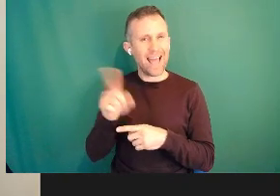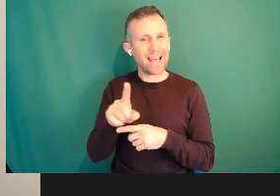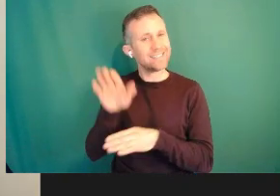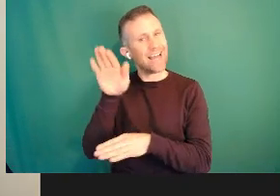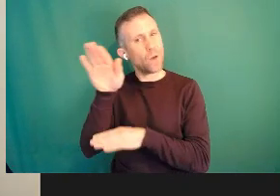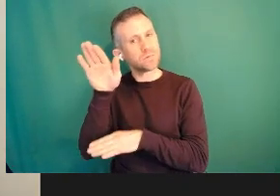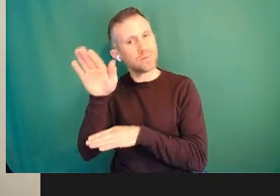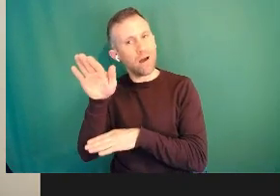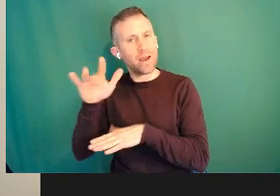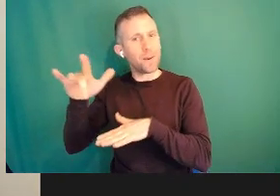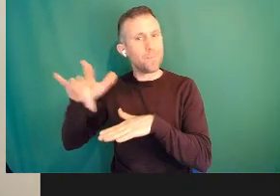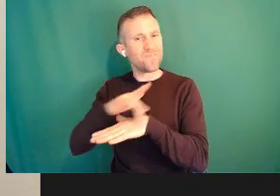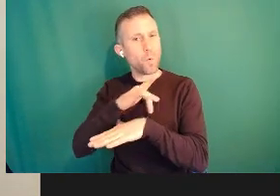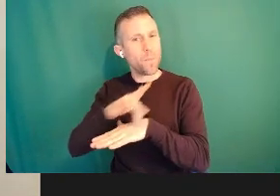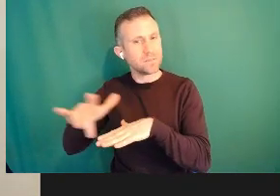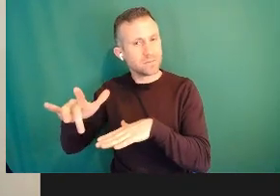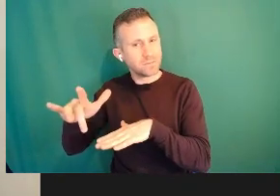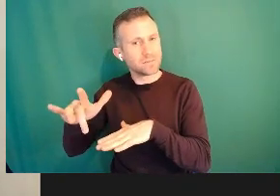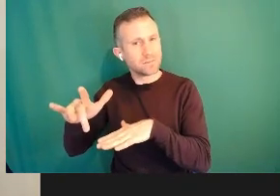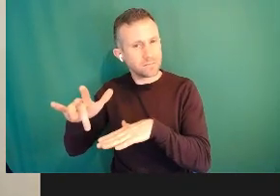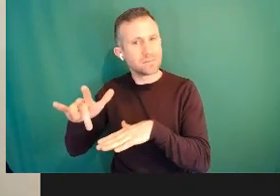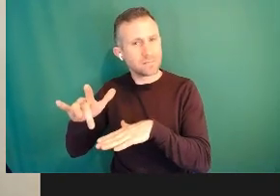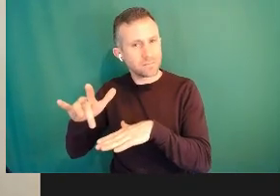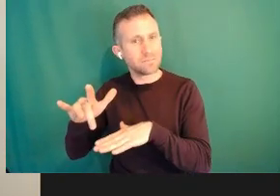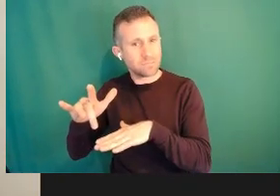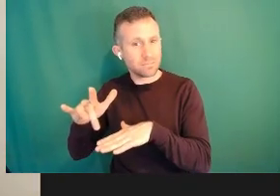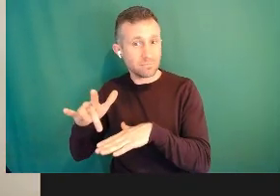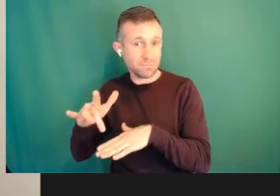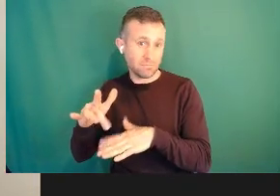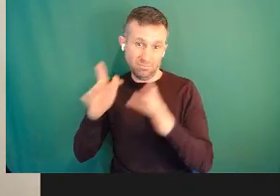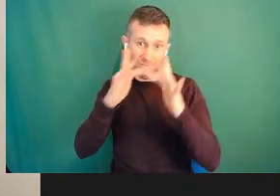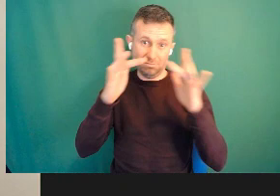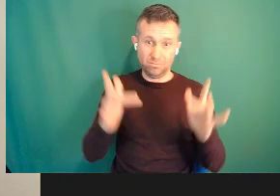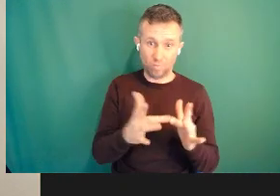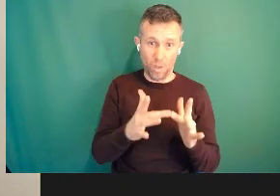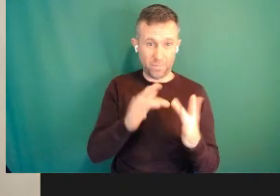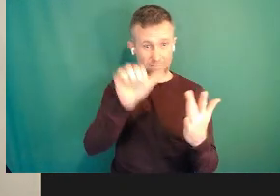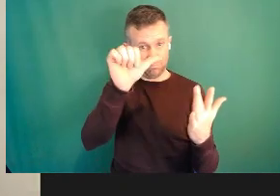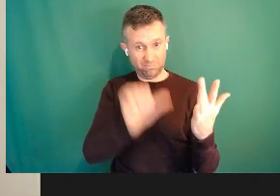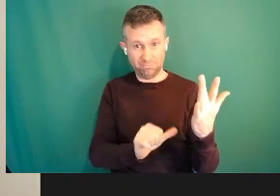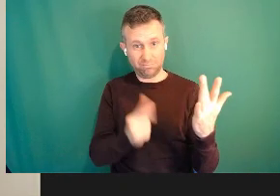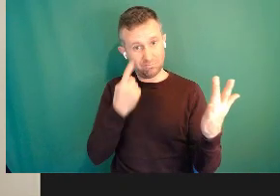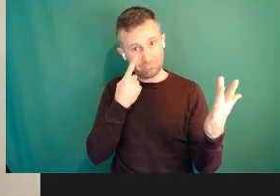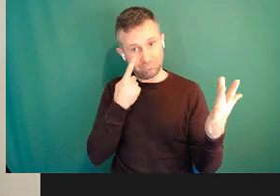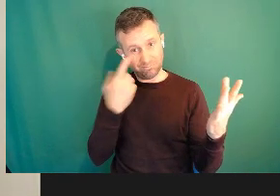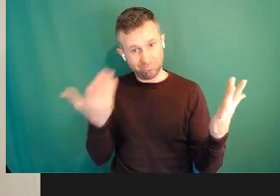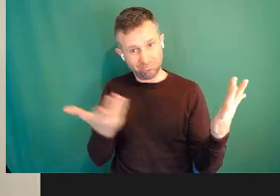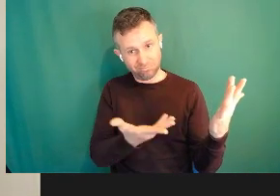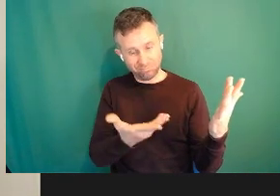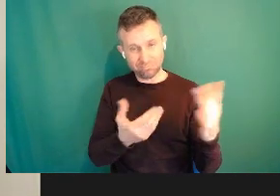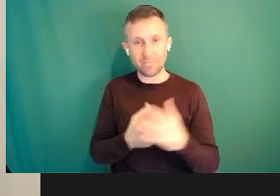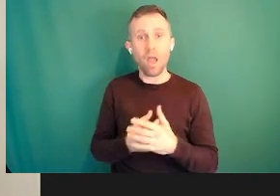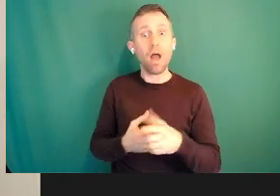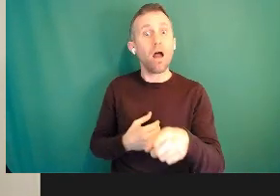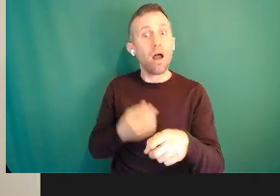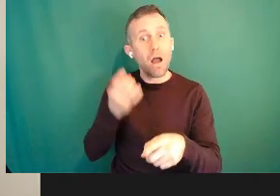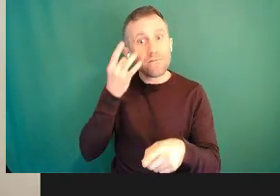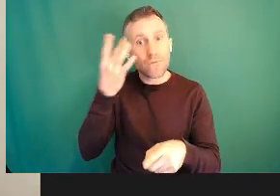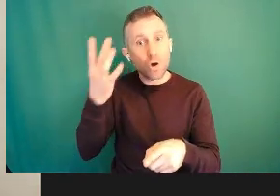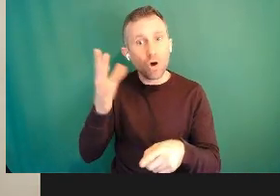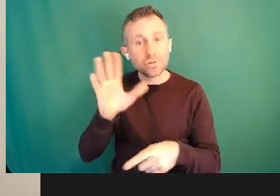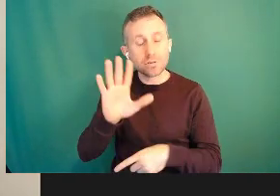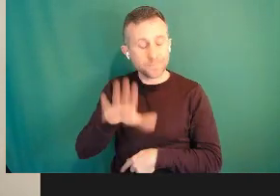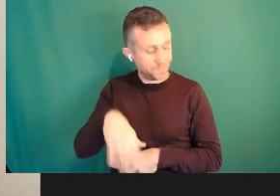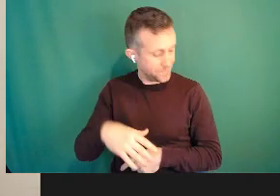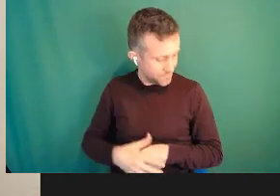you and taking a look. And what I didn't show you actually is we've got fabulous gardens as well. So